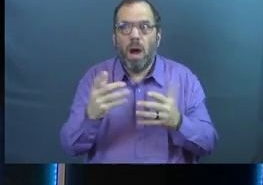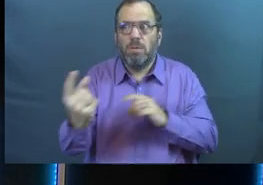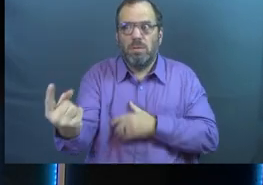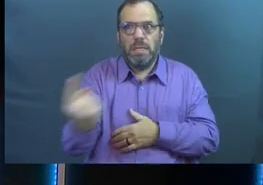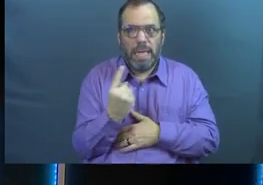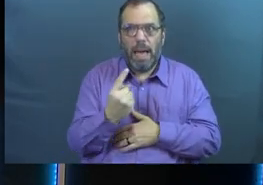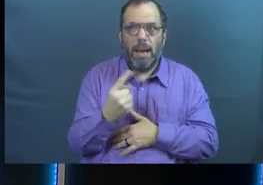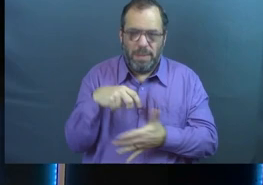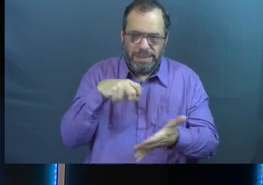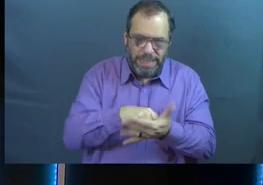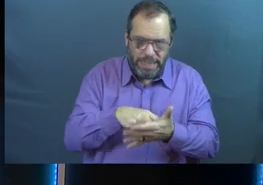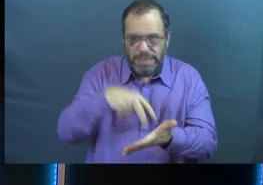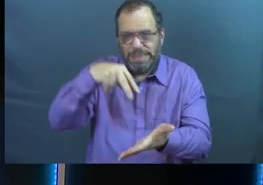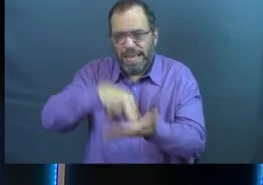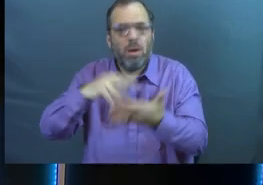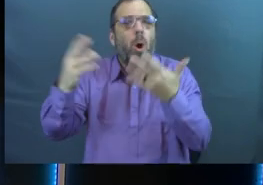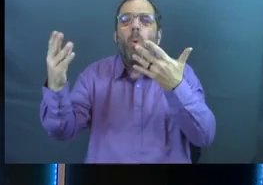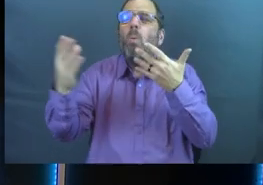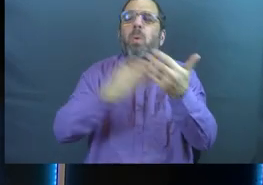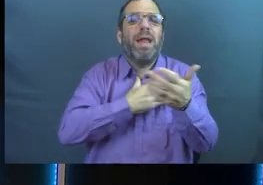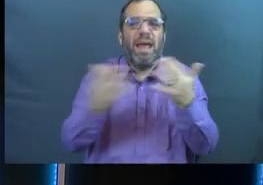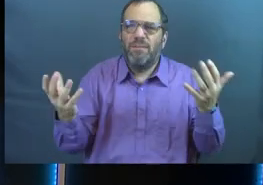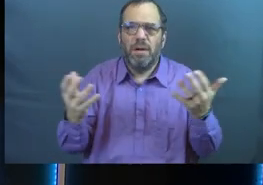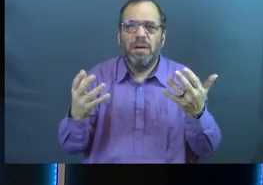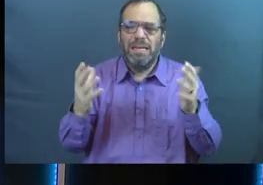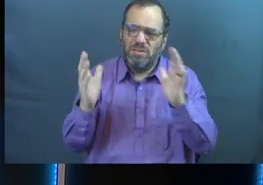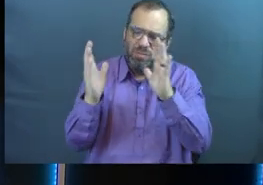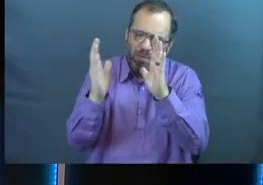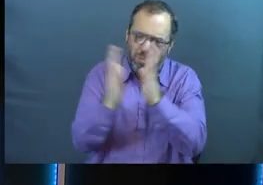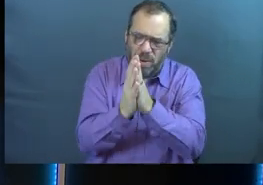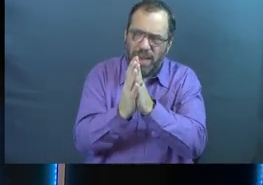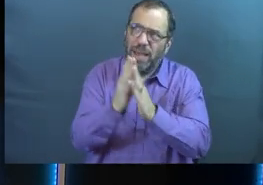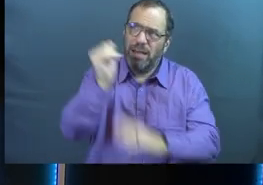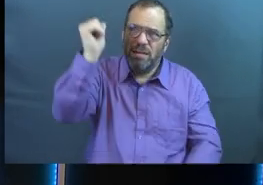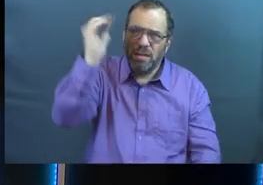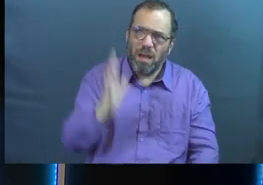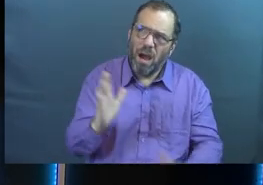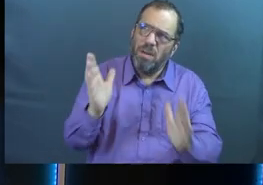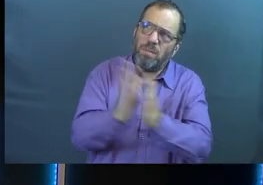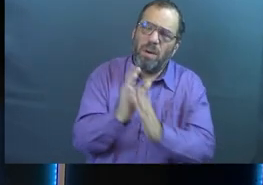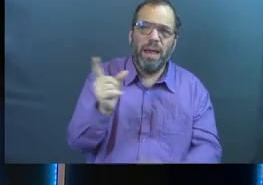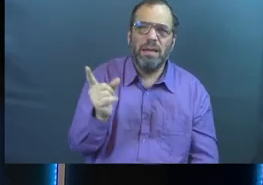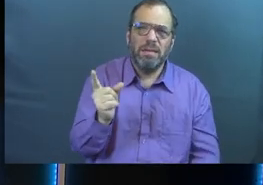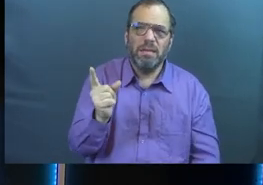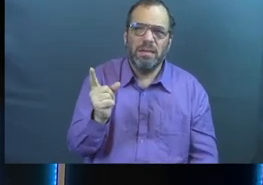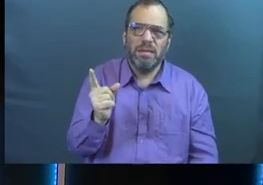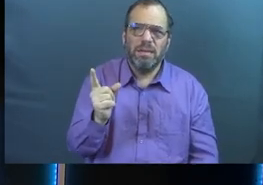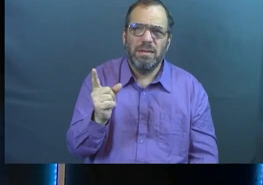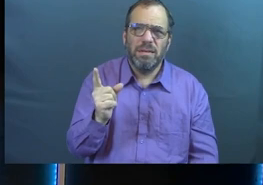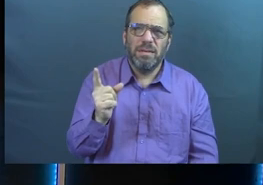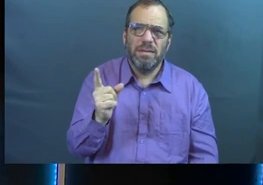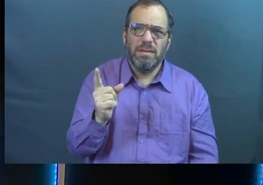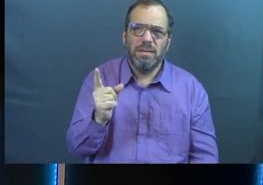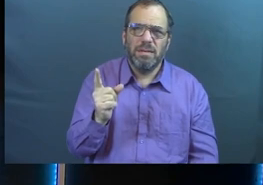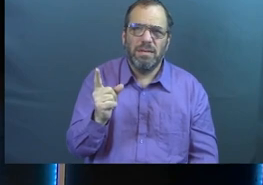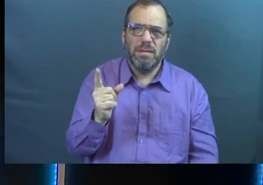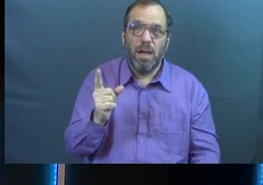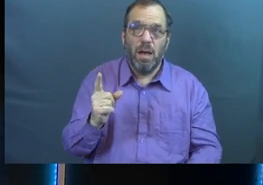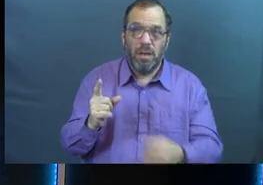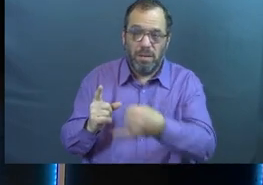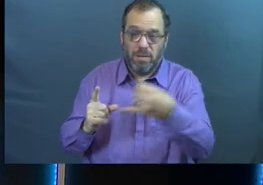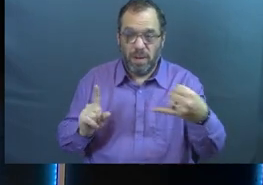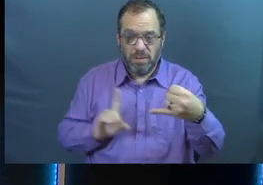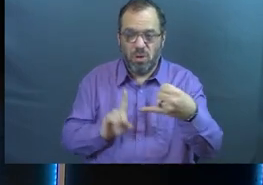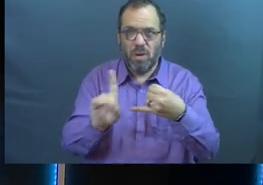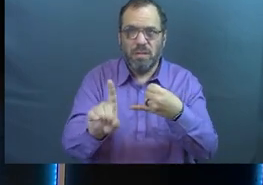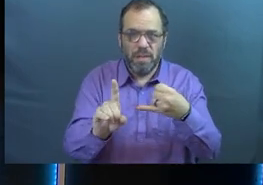up here, maybe kneel, maybe stand, whatever it is, and just pray that to God. Cross a line. Let's